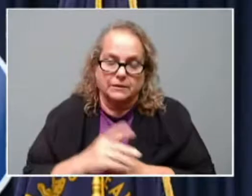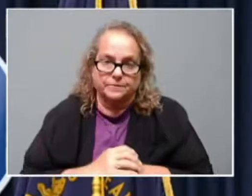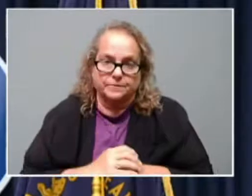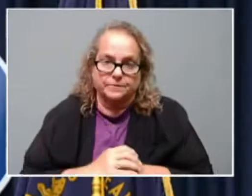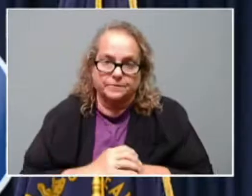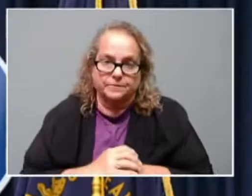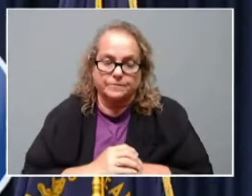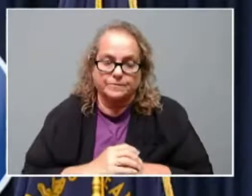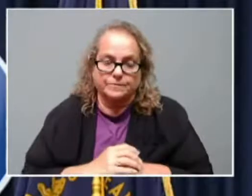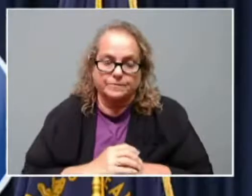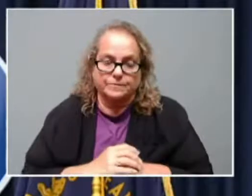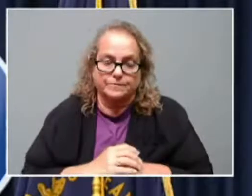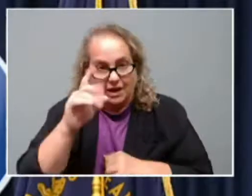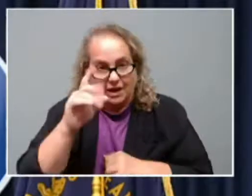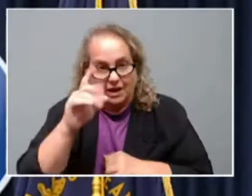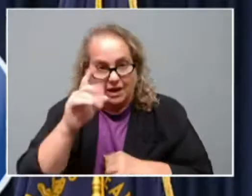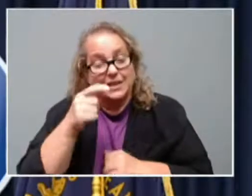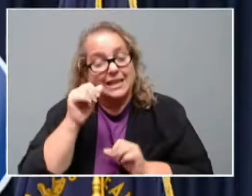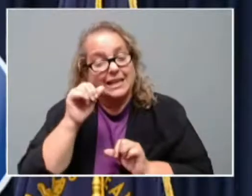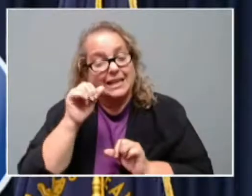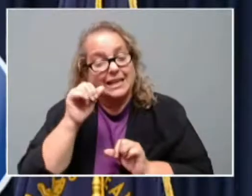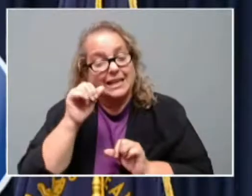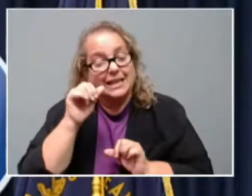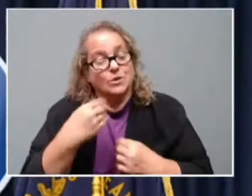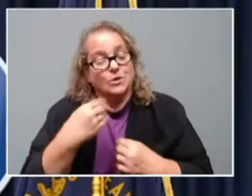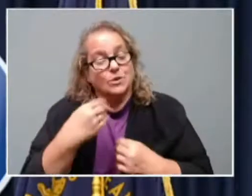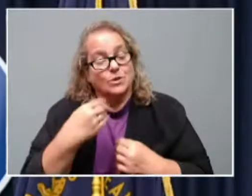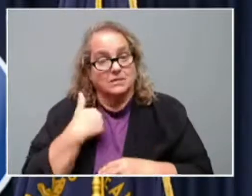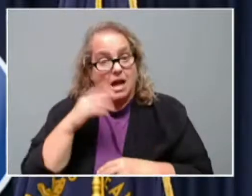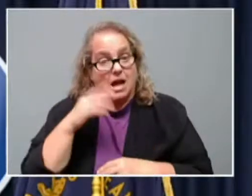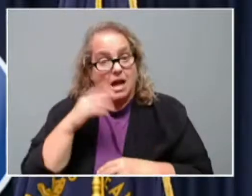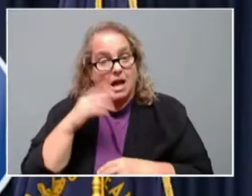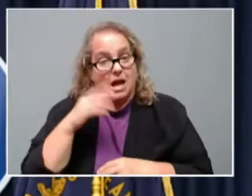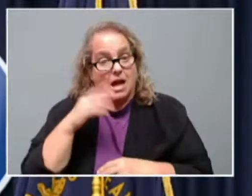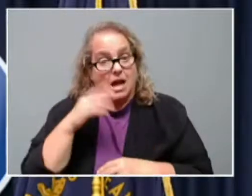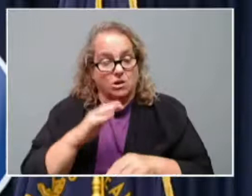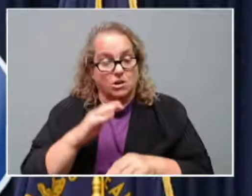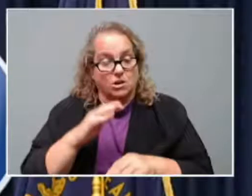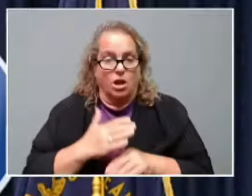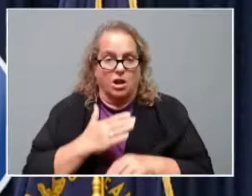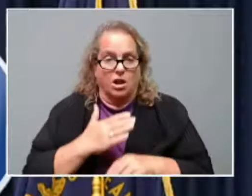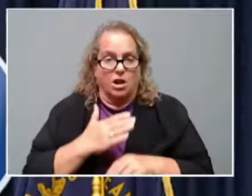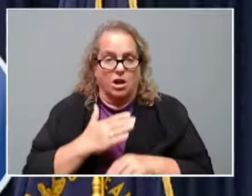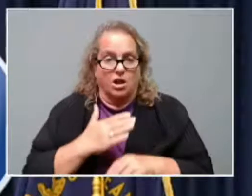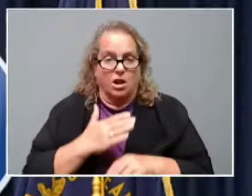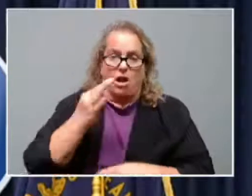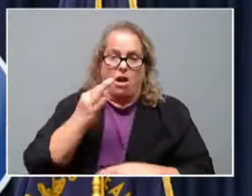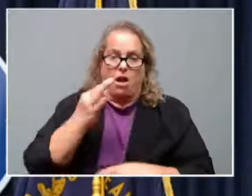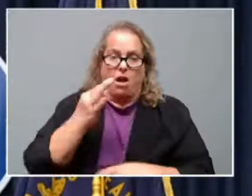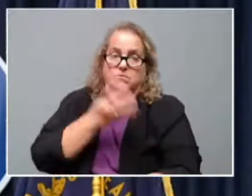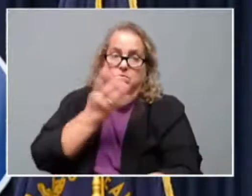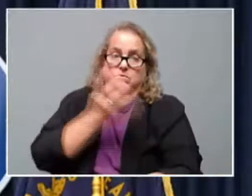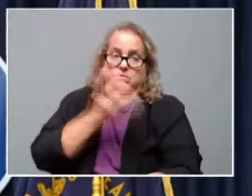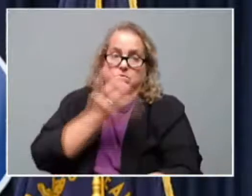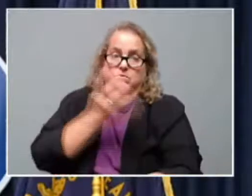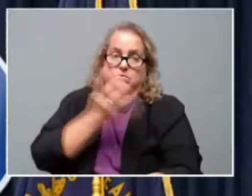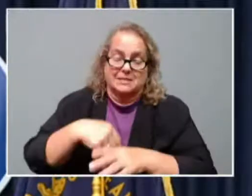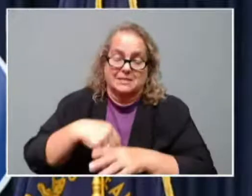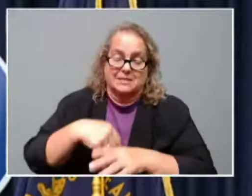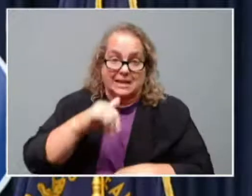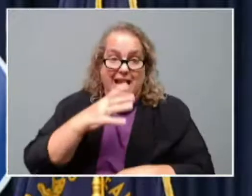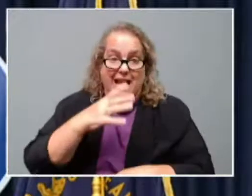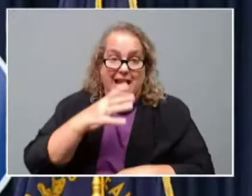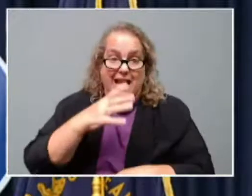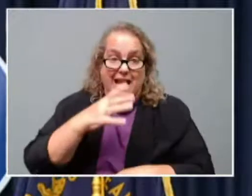Hi, Governor. Can you give us an update on the availability of monoclonal antibody treatments in Kentucky, and has there been enough